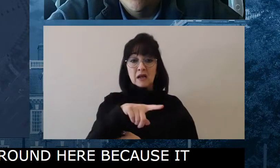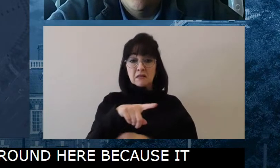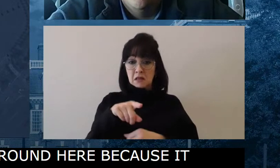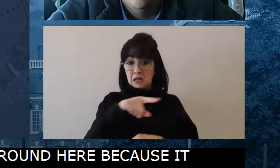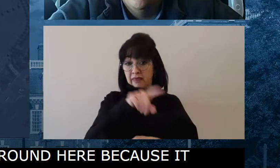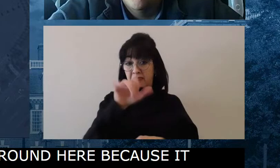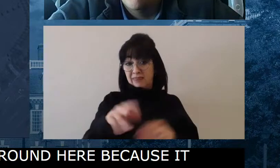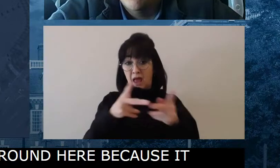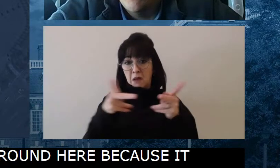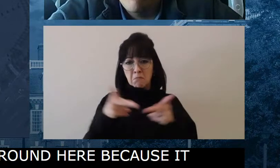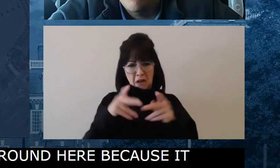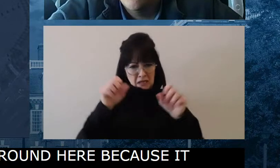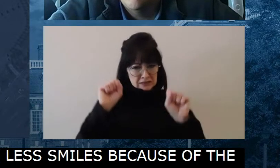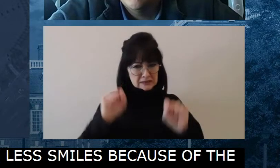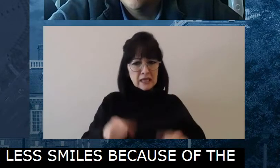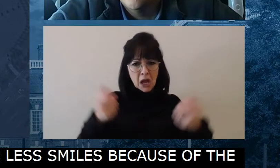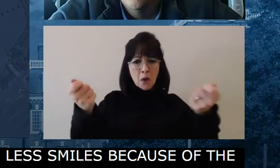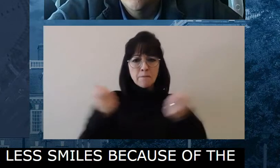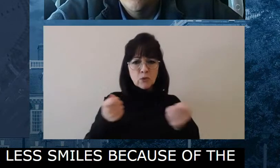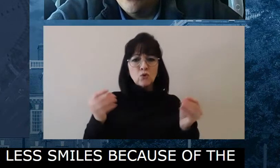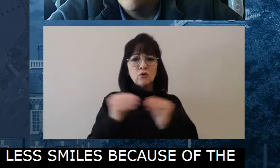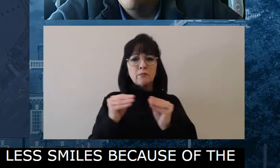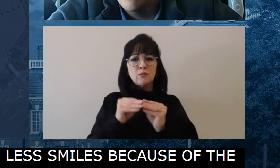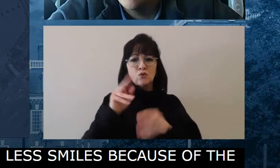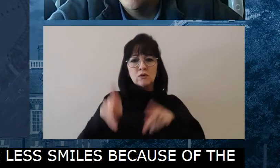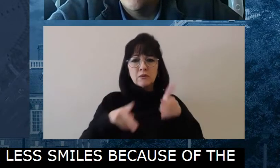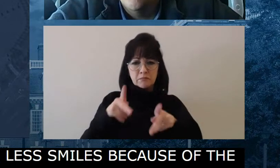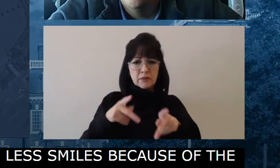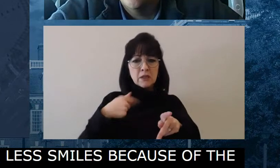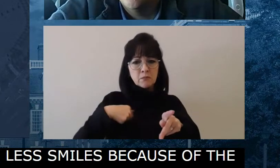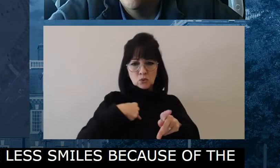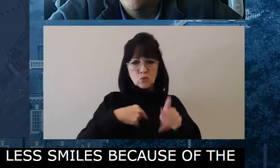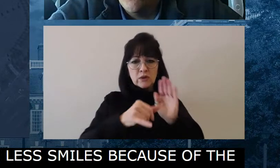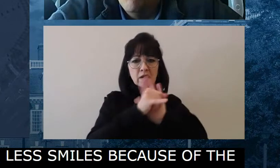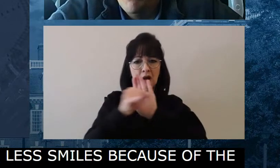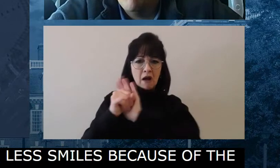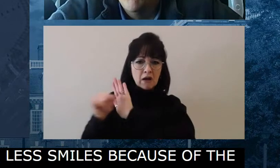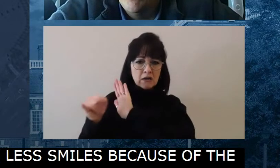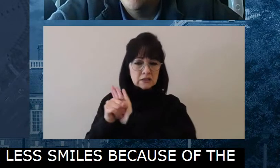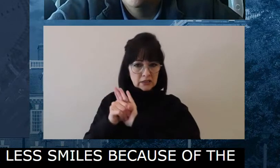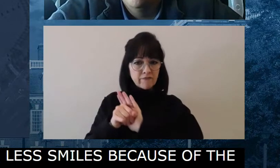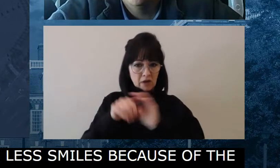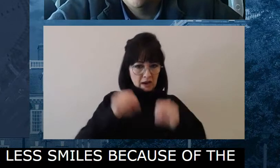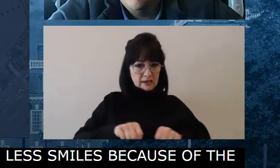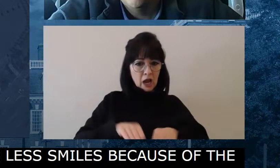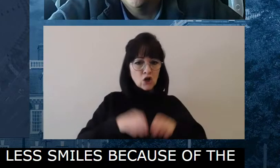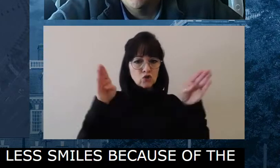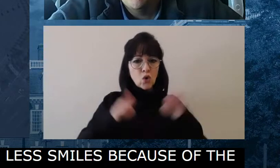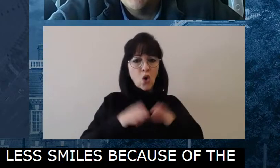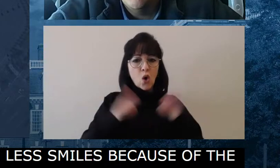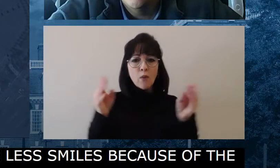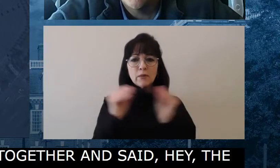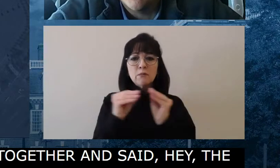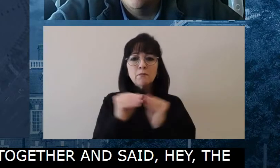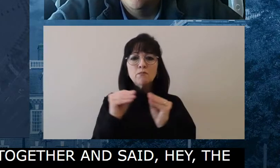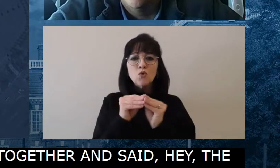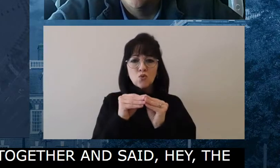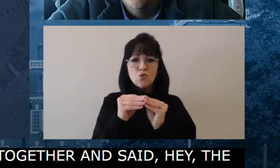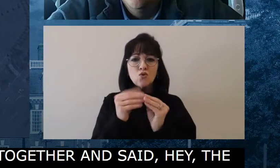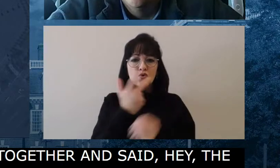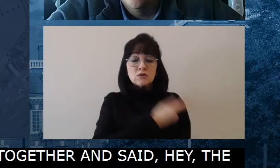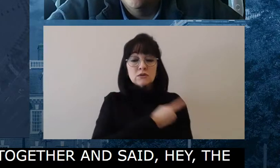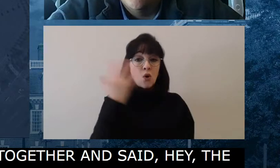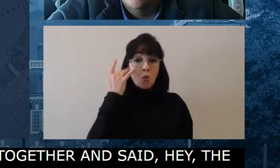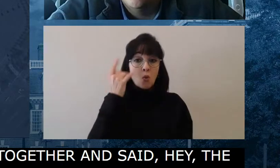more. We were able to identify some additional vaccine to use to really open up the window of those individuals that need their second